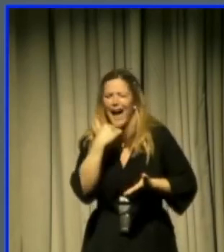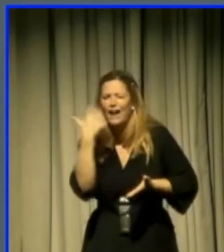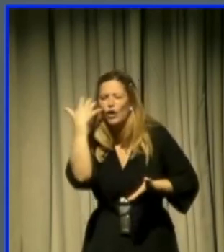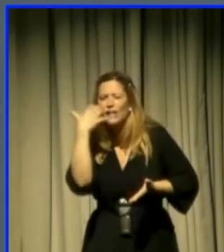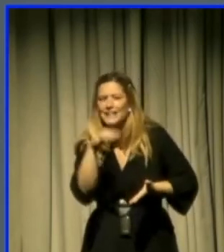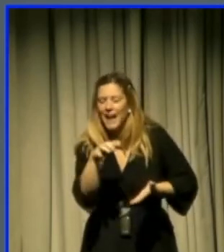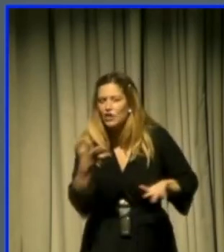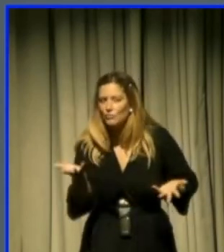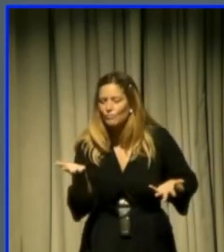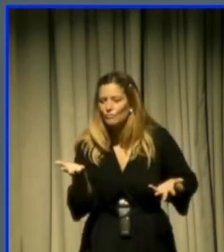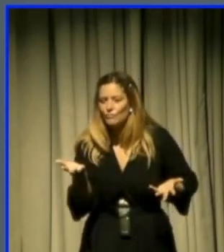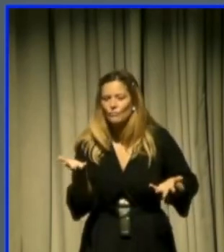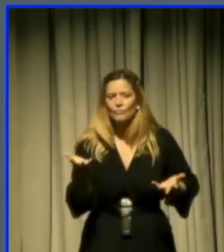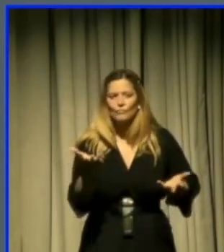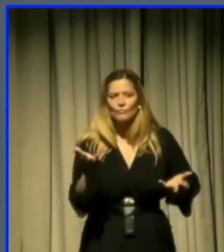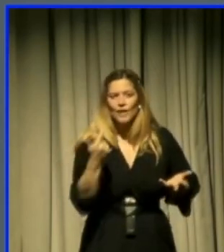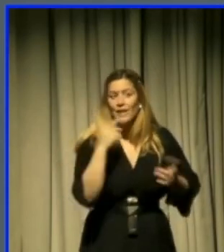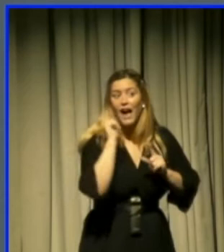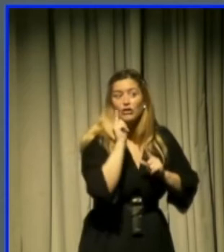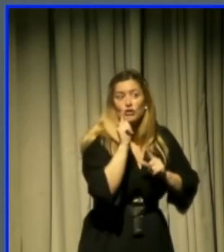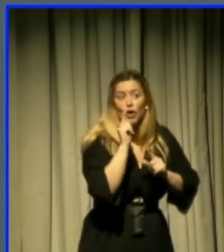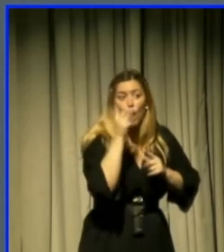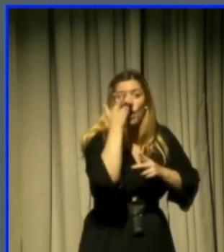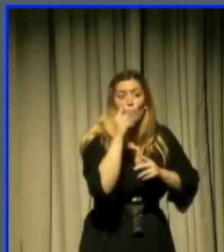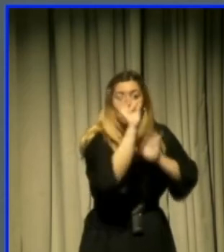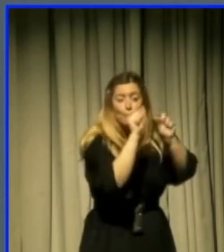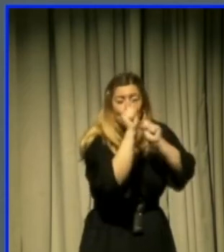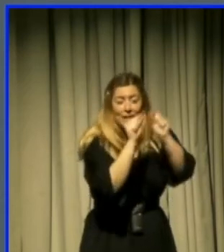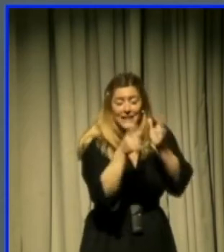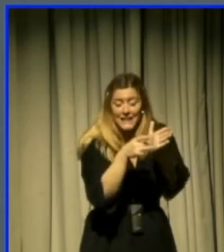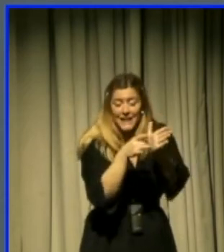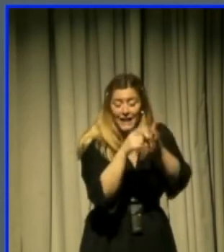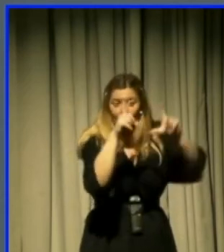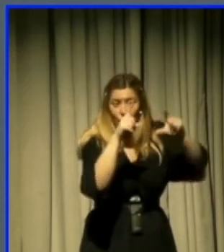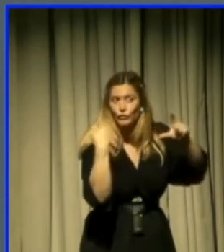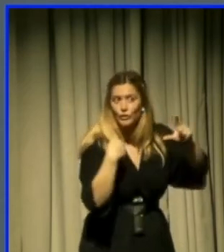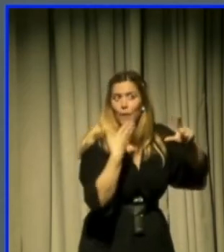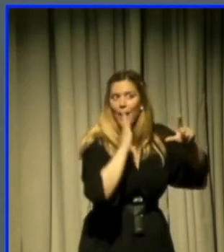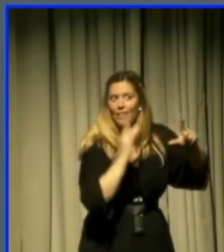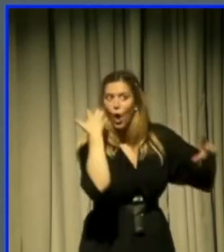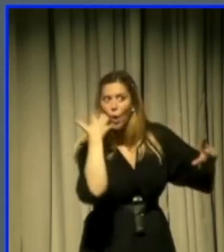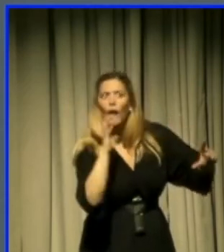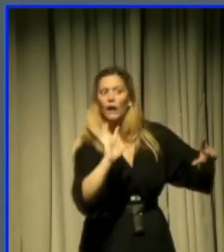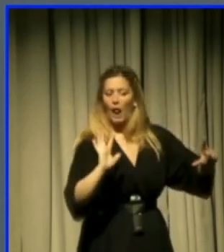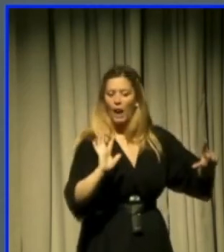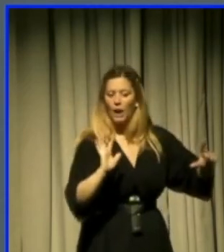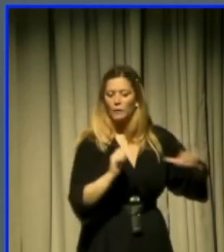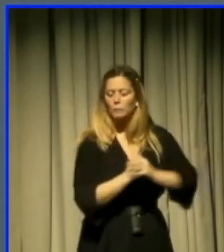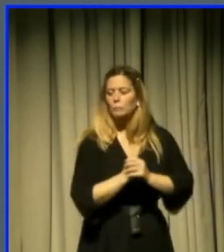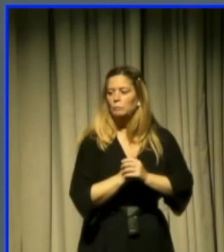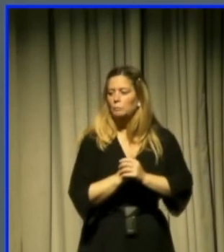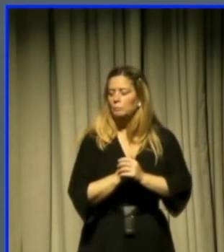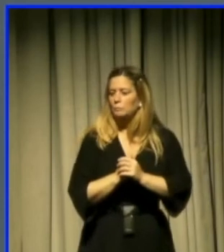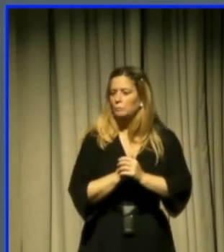very original. It doesn't, there's no judgment of, let's say, beauty